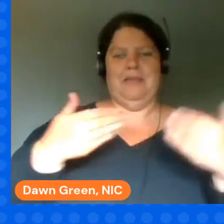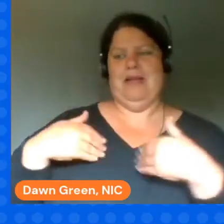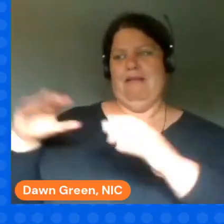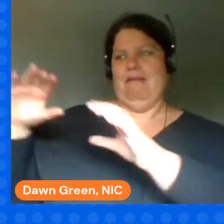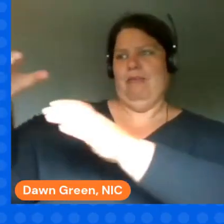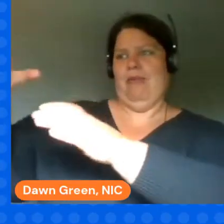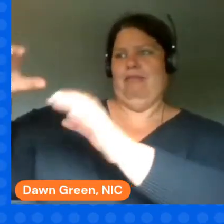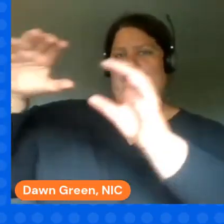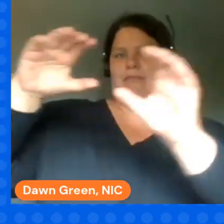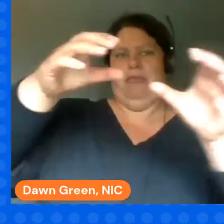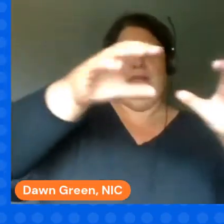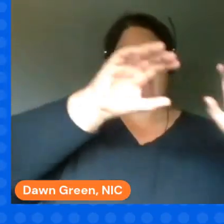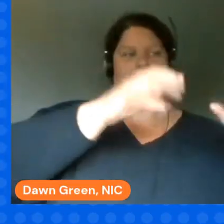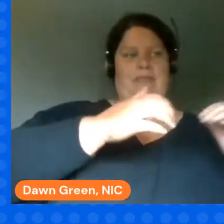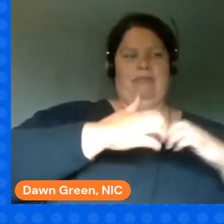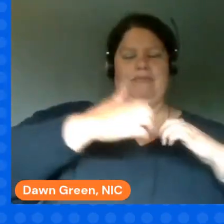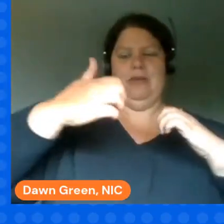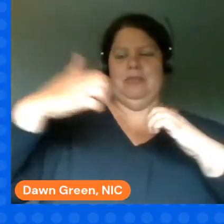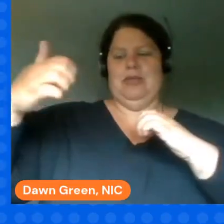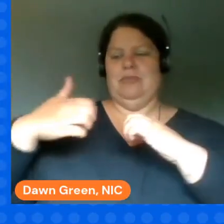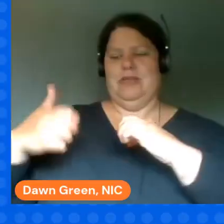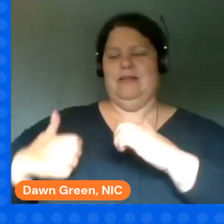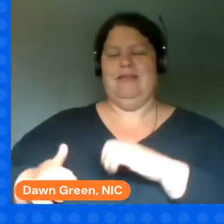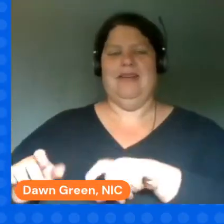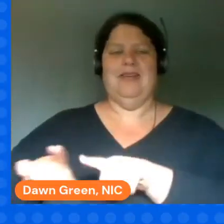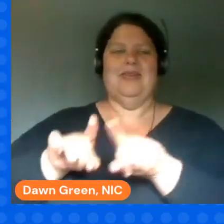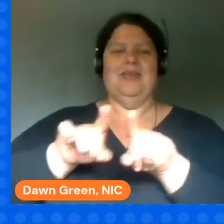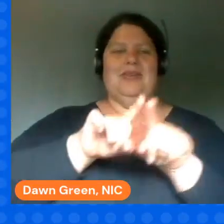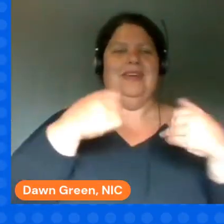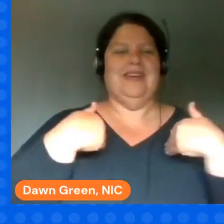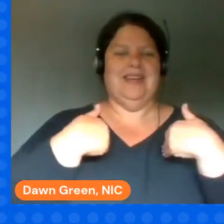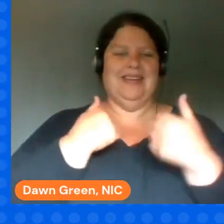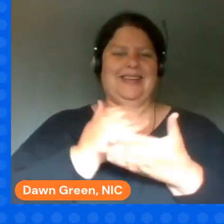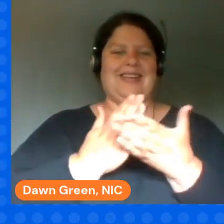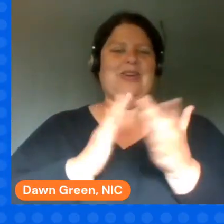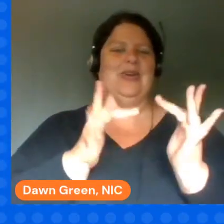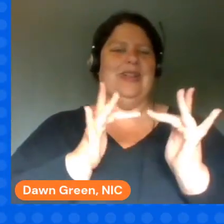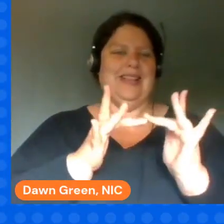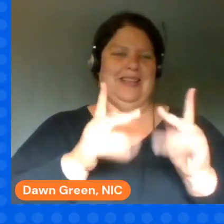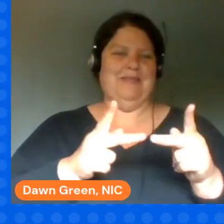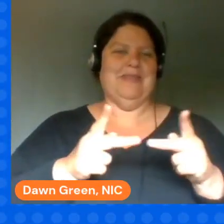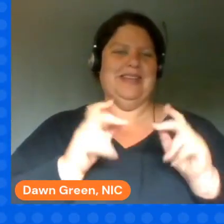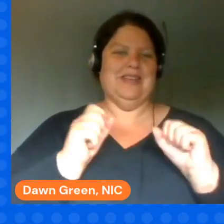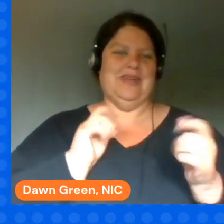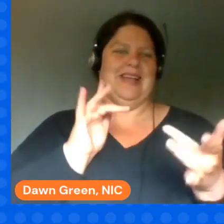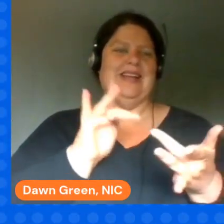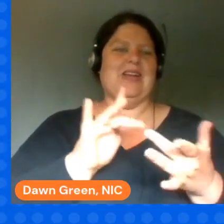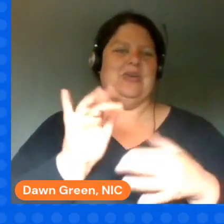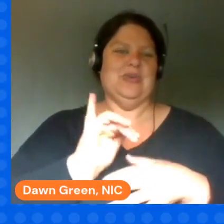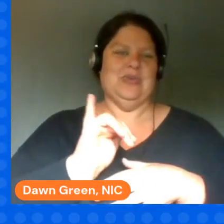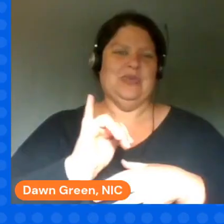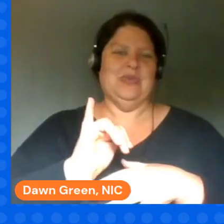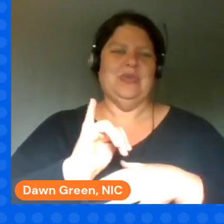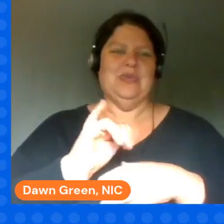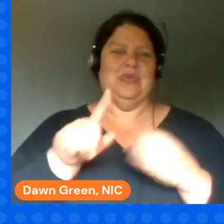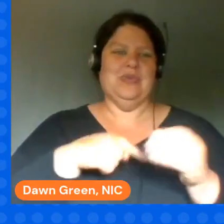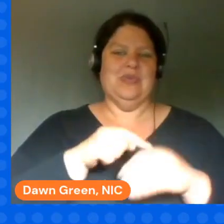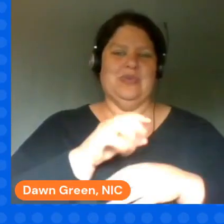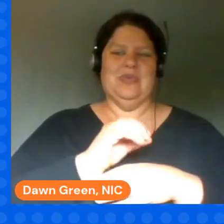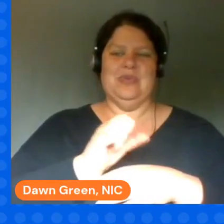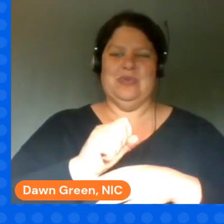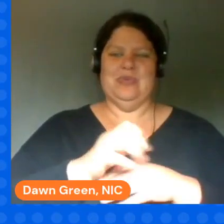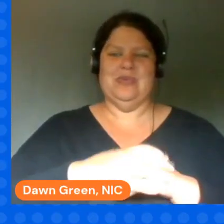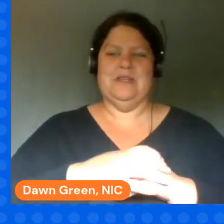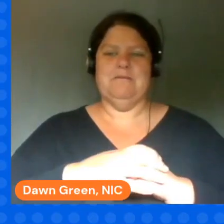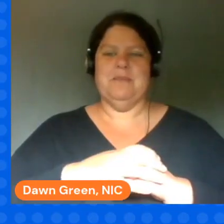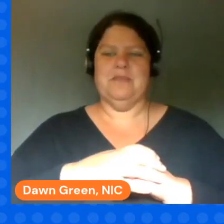in different parts. And then there's also some online spaces where you could connect with people around OctoStudio and what you're doing. And anything that